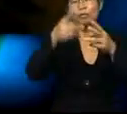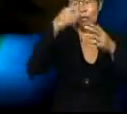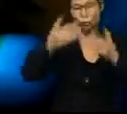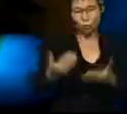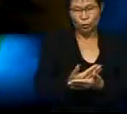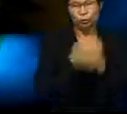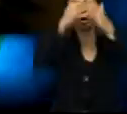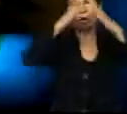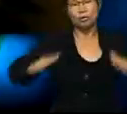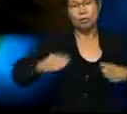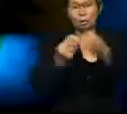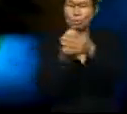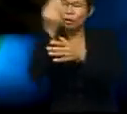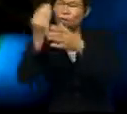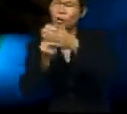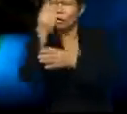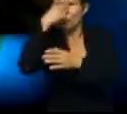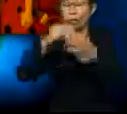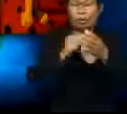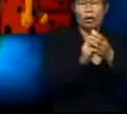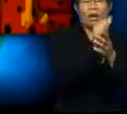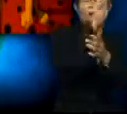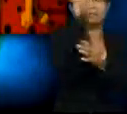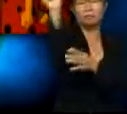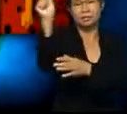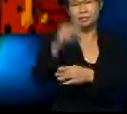the planting of crops for agriculture.